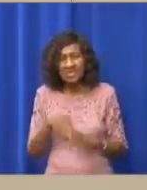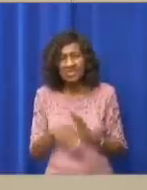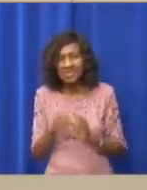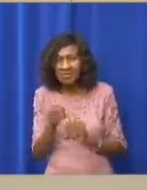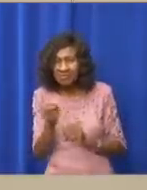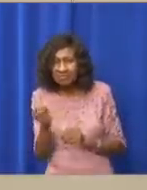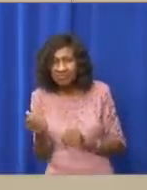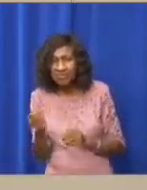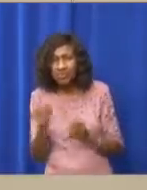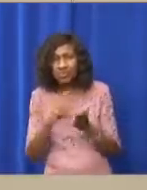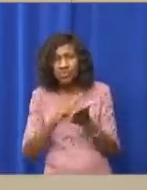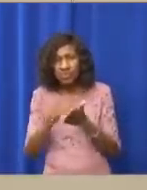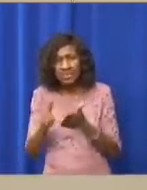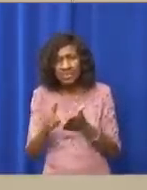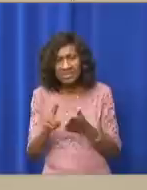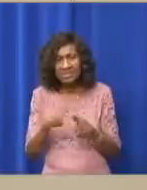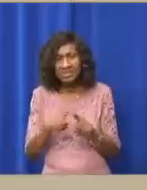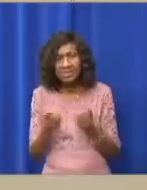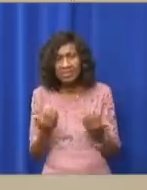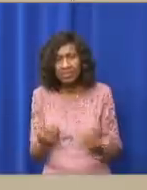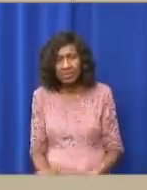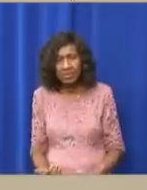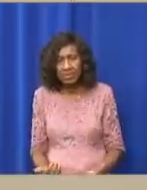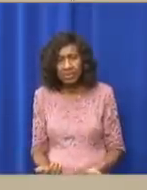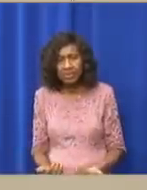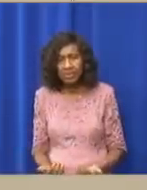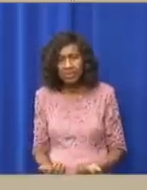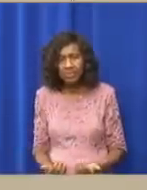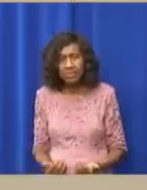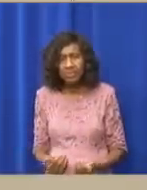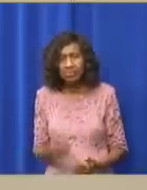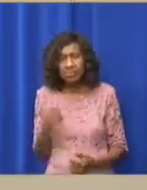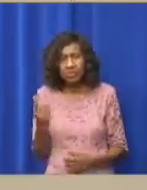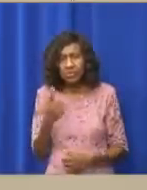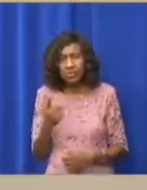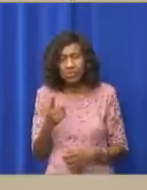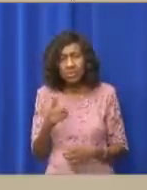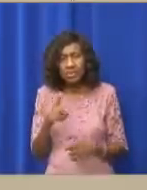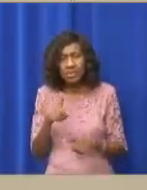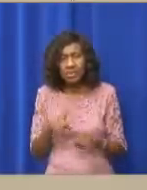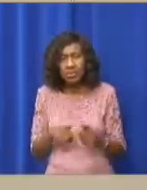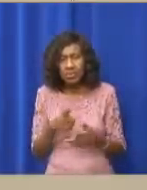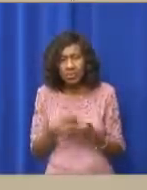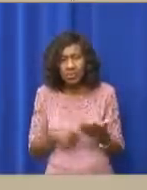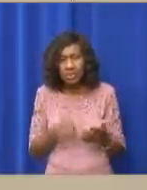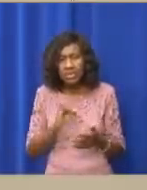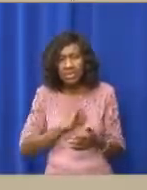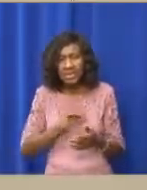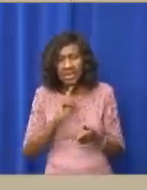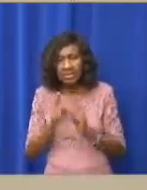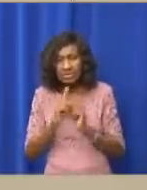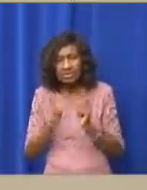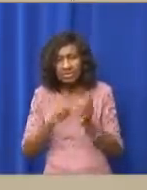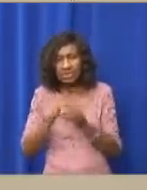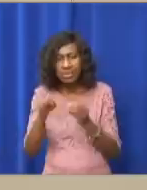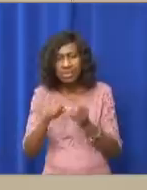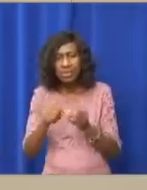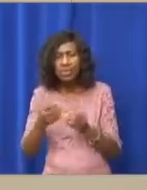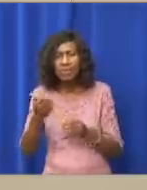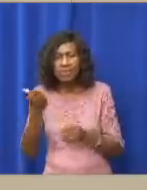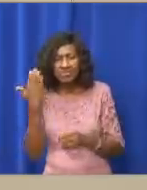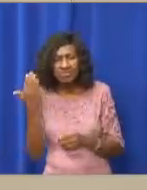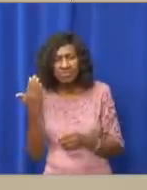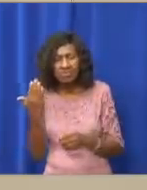But currently, is the categories that I went through in some detail at the beginning, for a number of